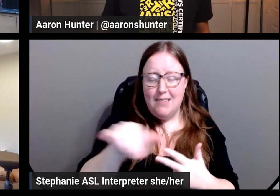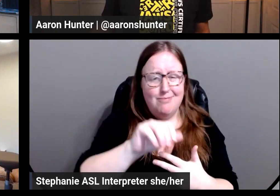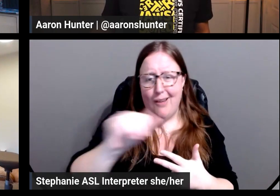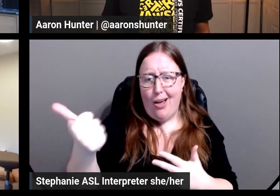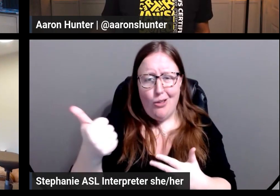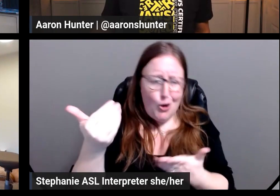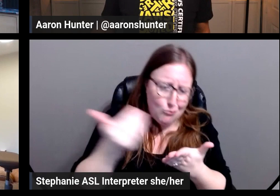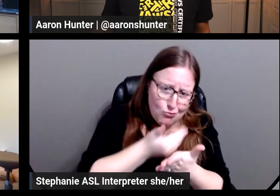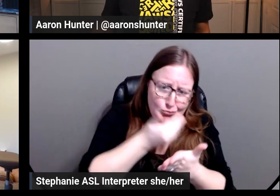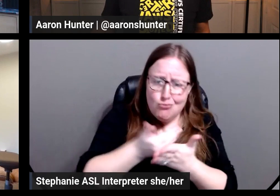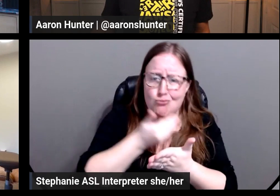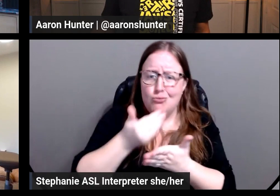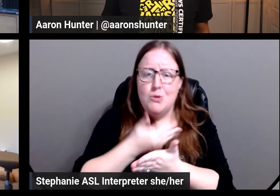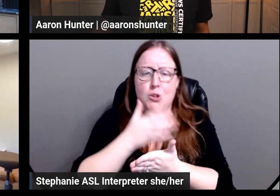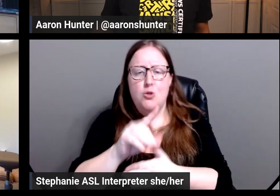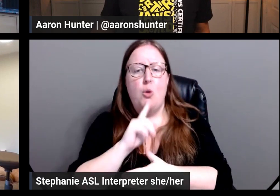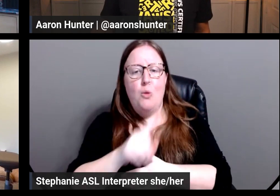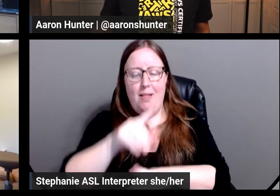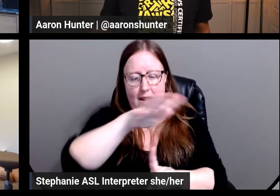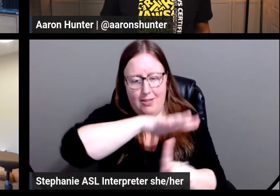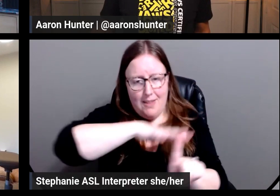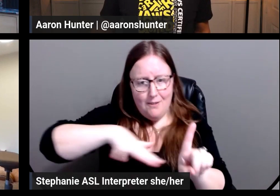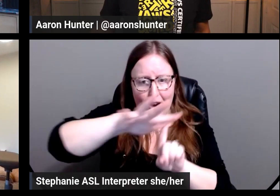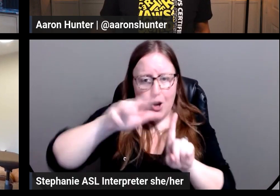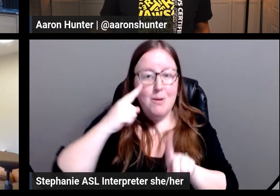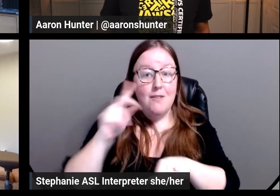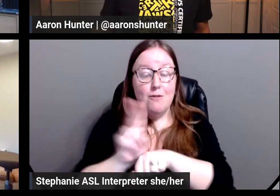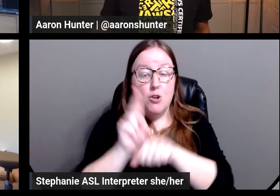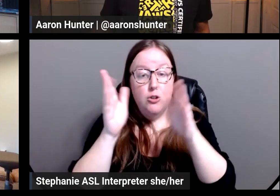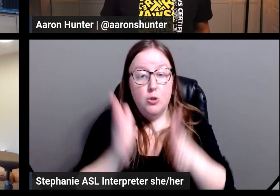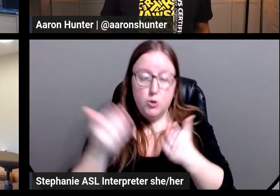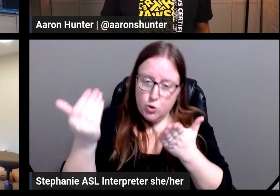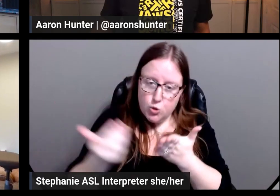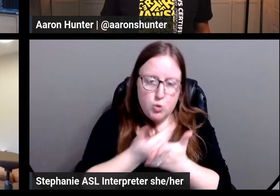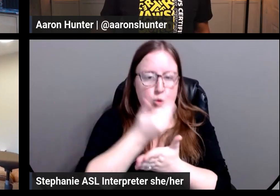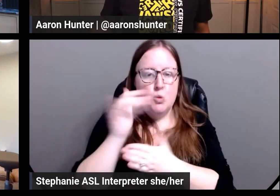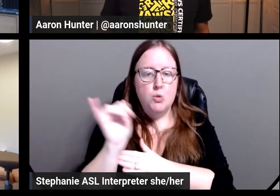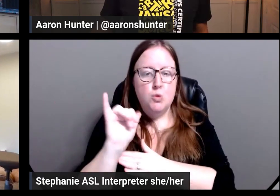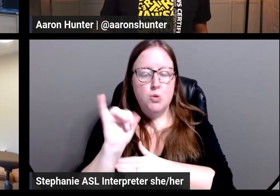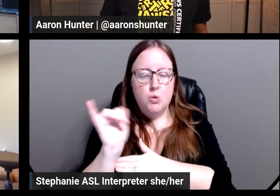of user environment is new and fresh, and it's